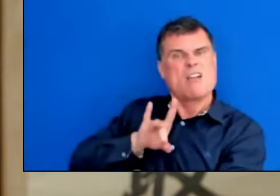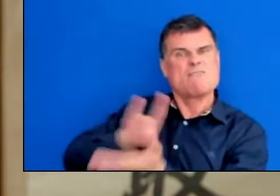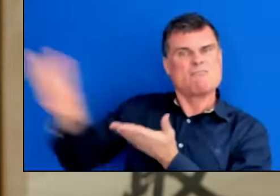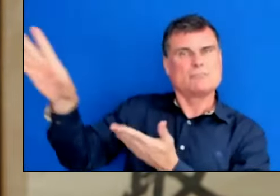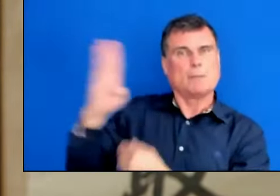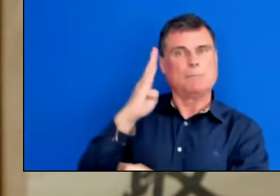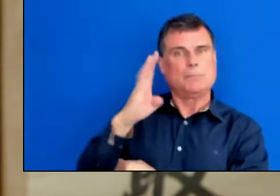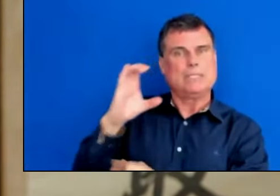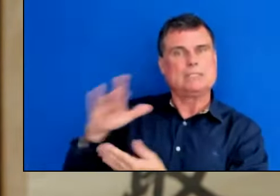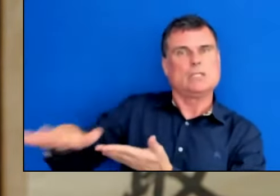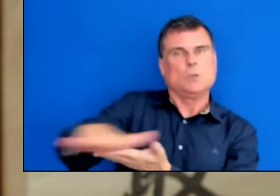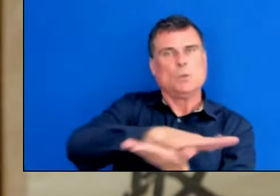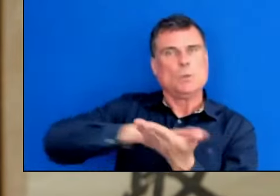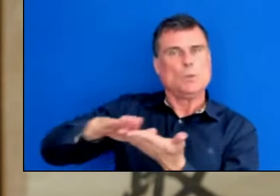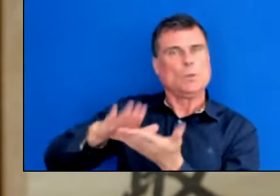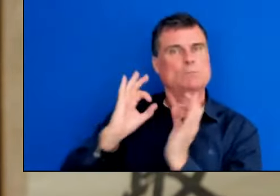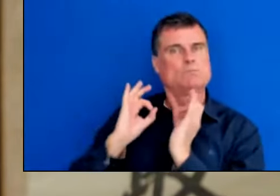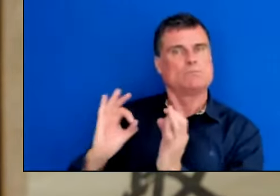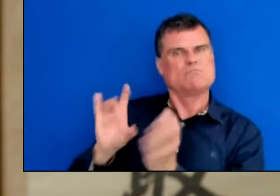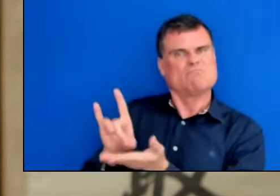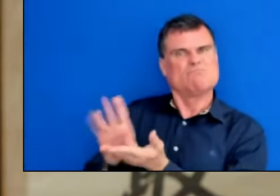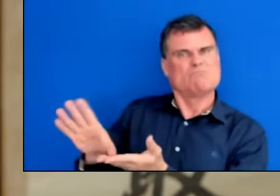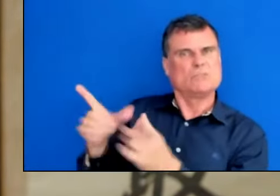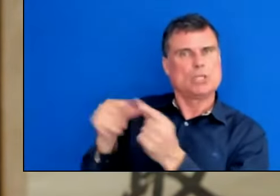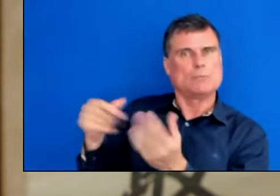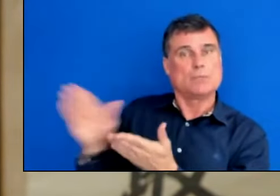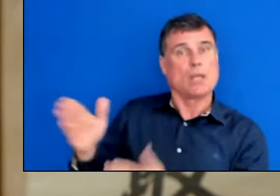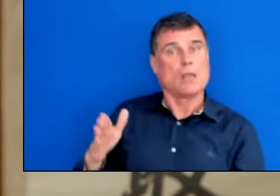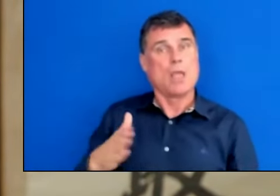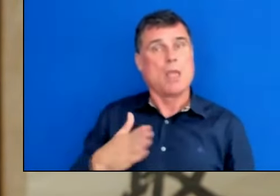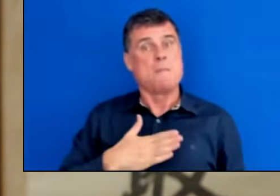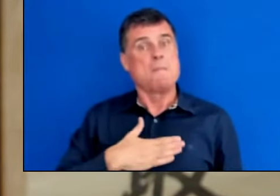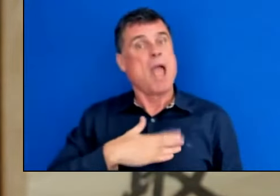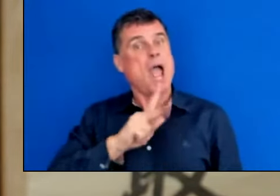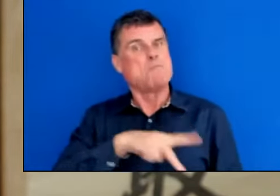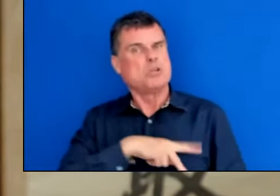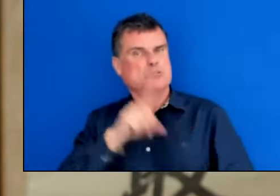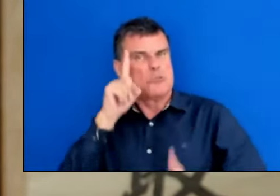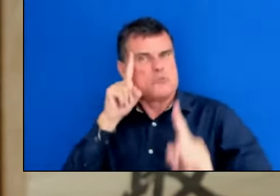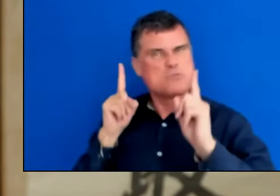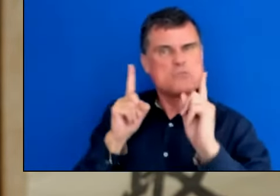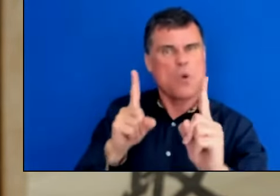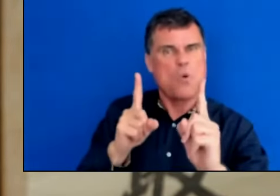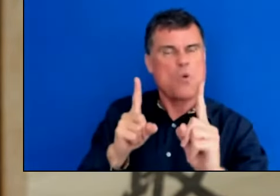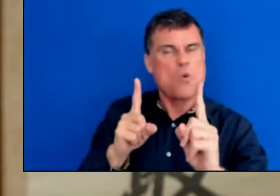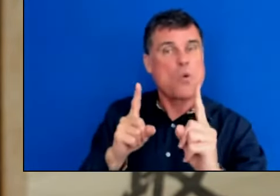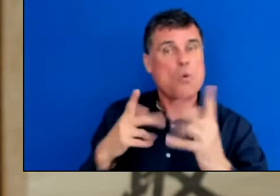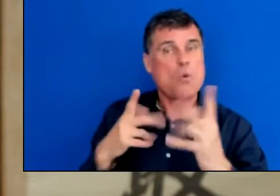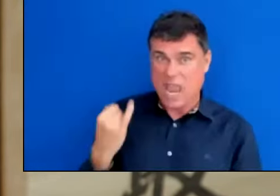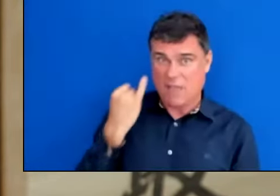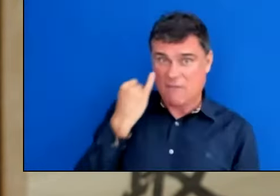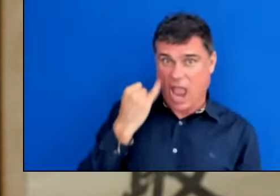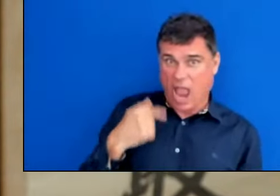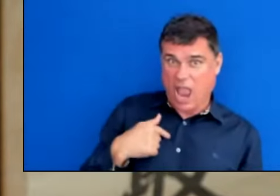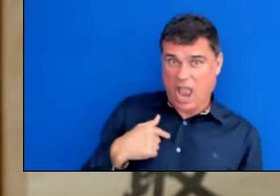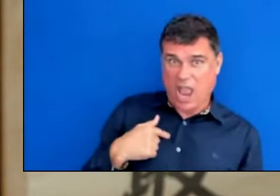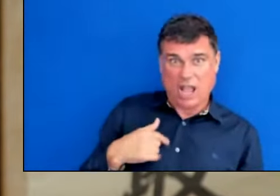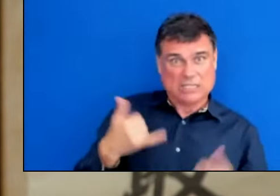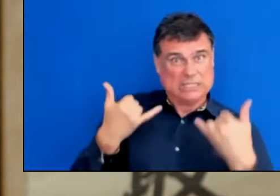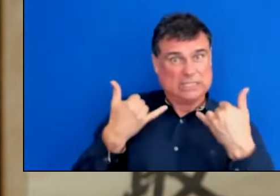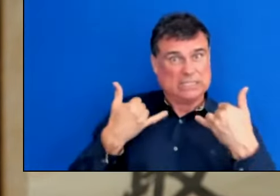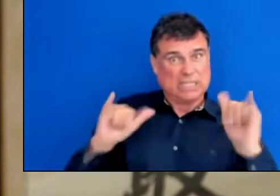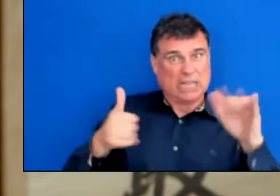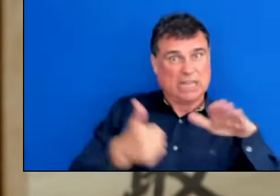BC as fast as possible. It is my personal intention, as long as I remain